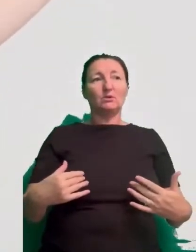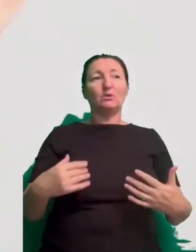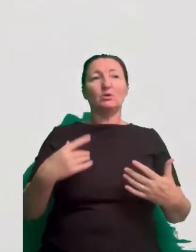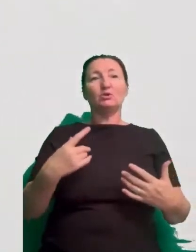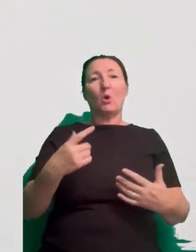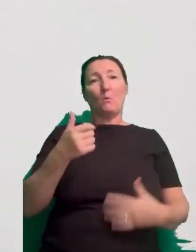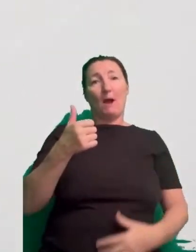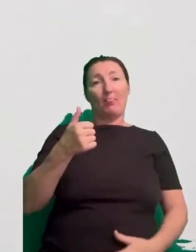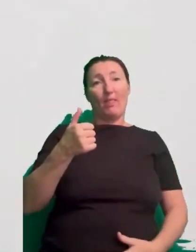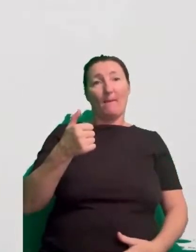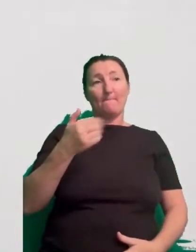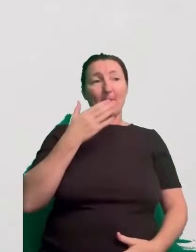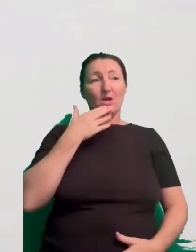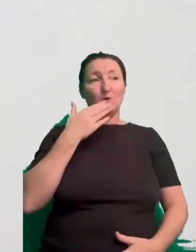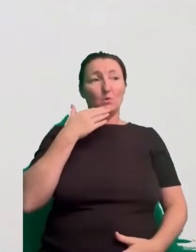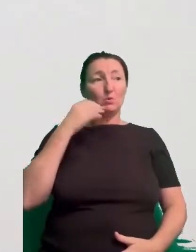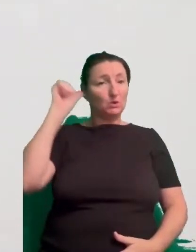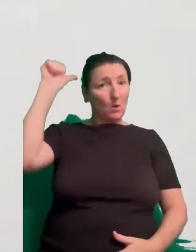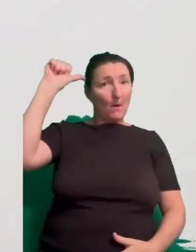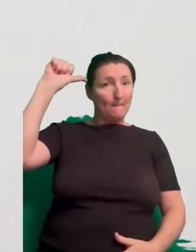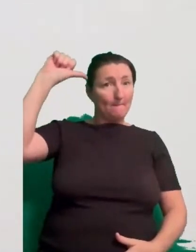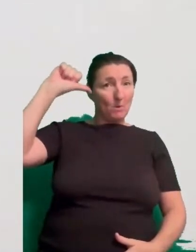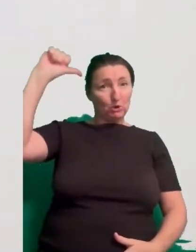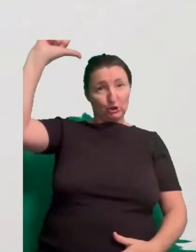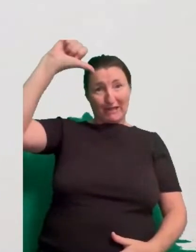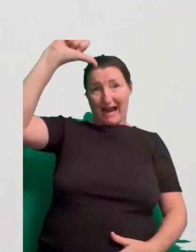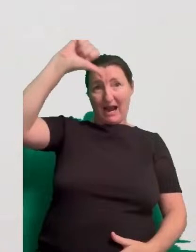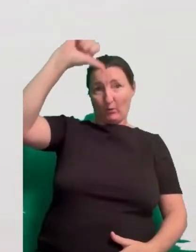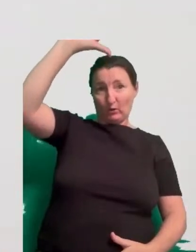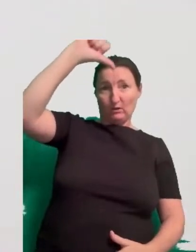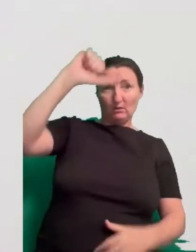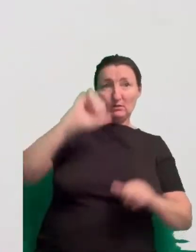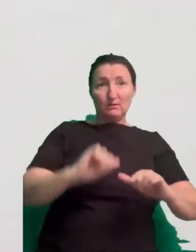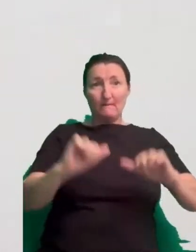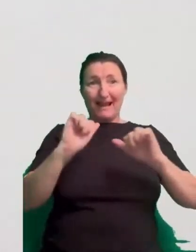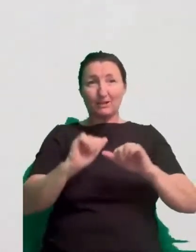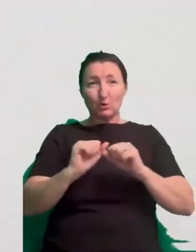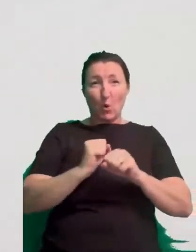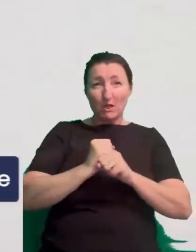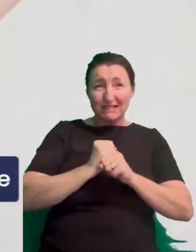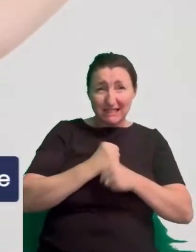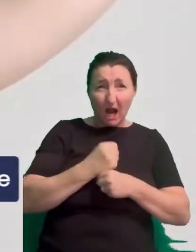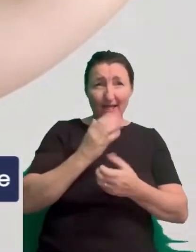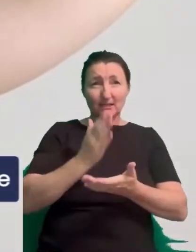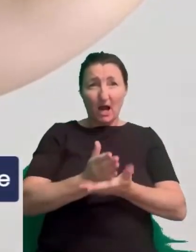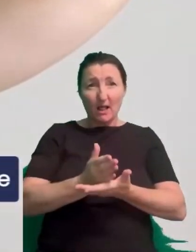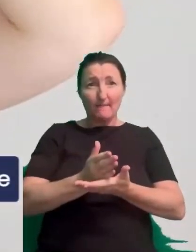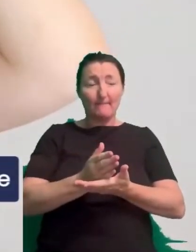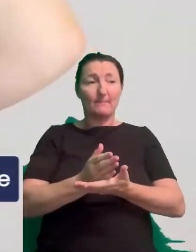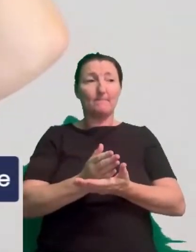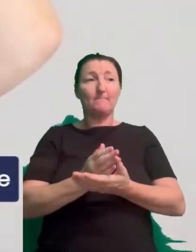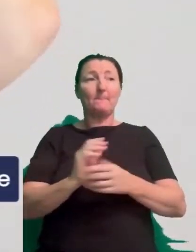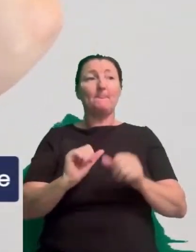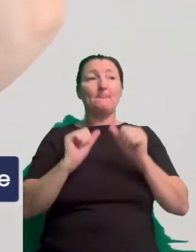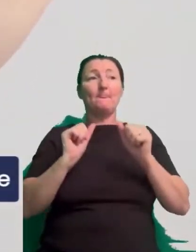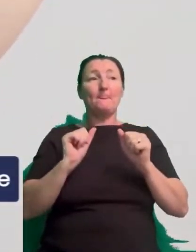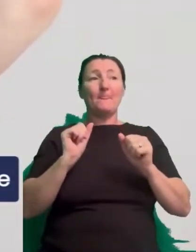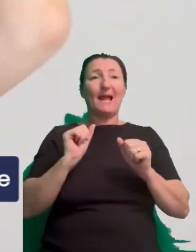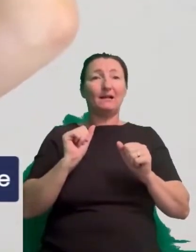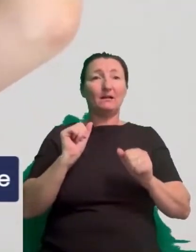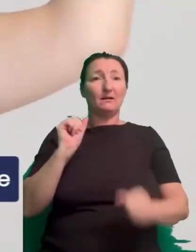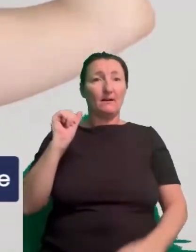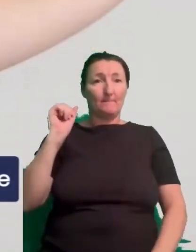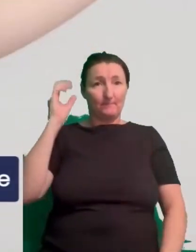pull it with my thumb like this to make sure that I get the tightness. And then I'm just going to push it up my